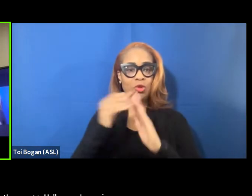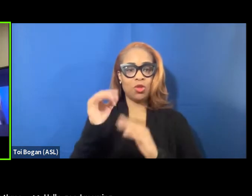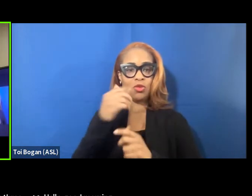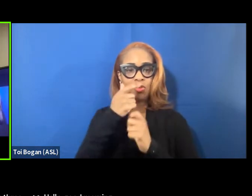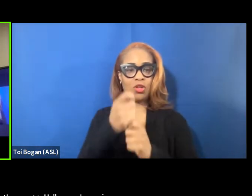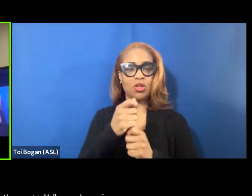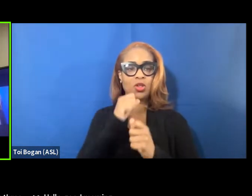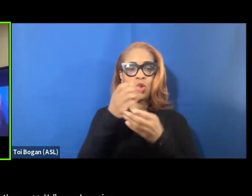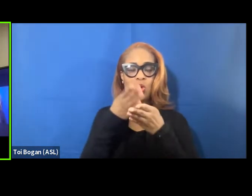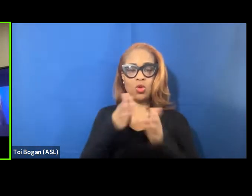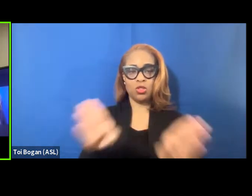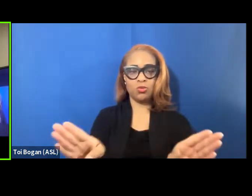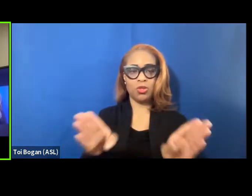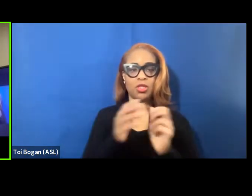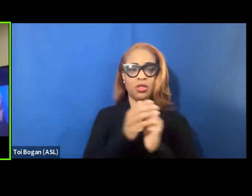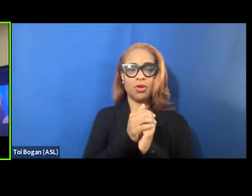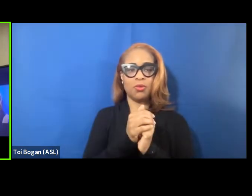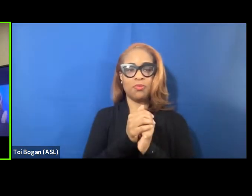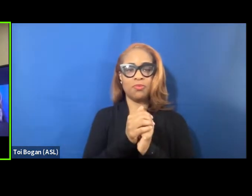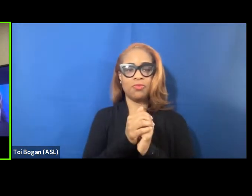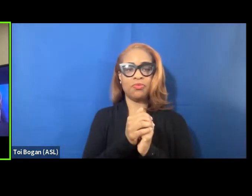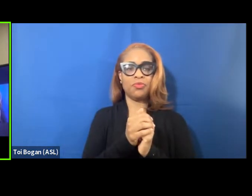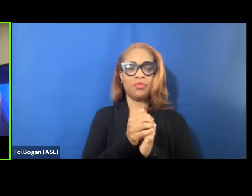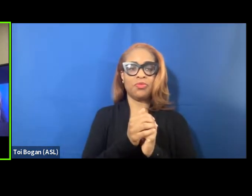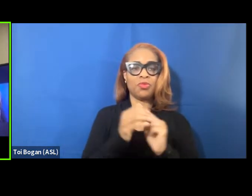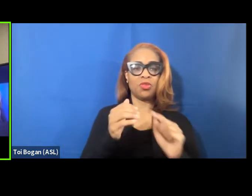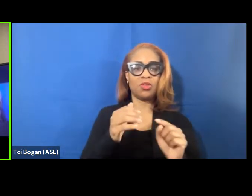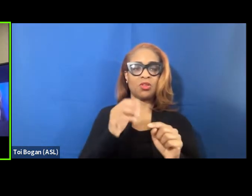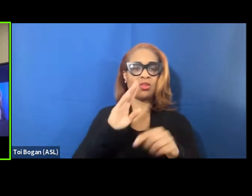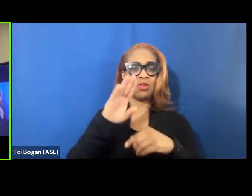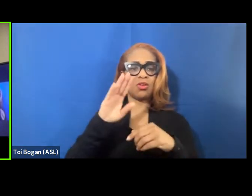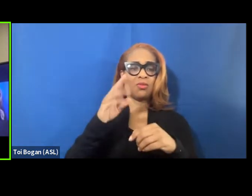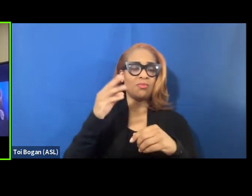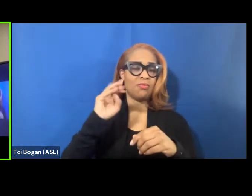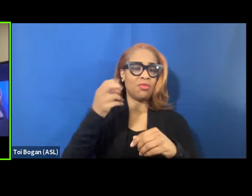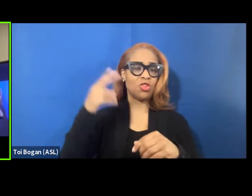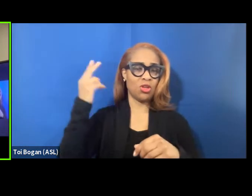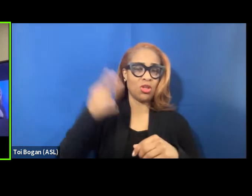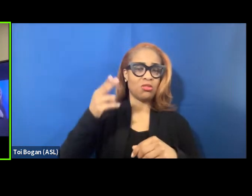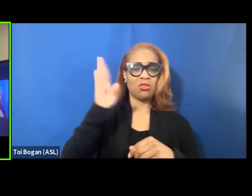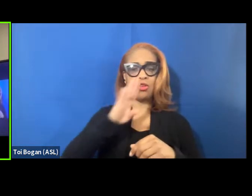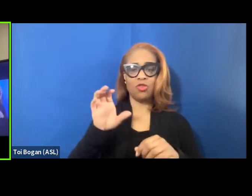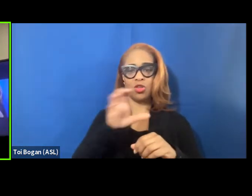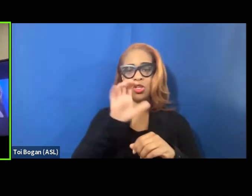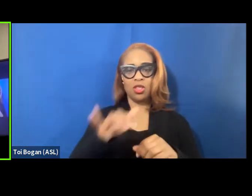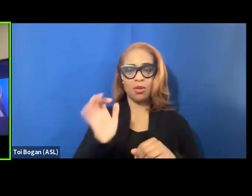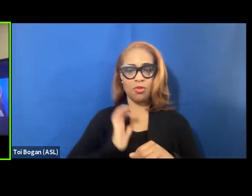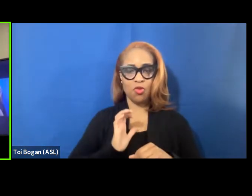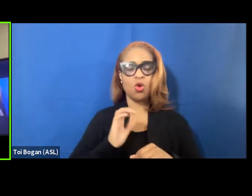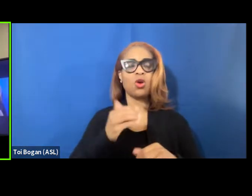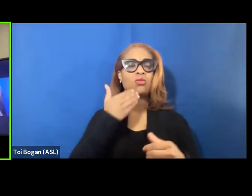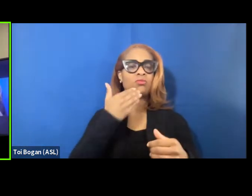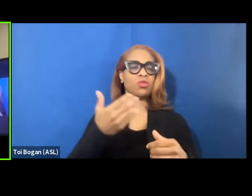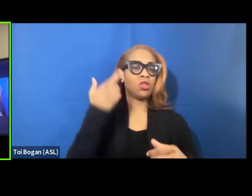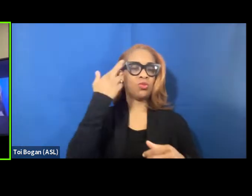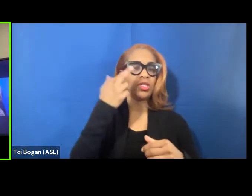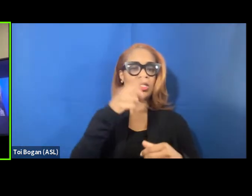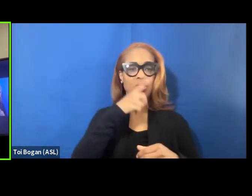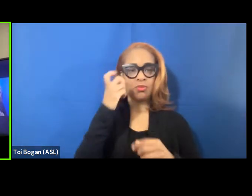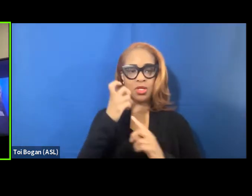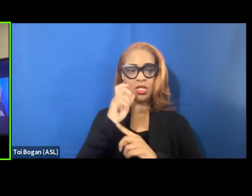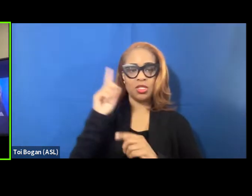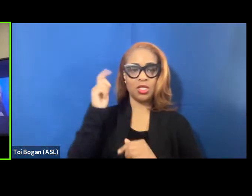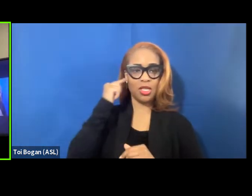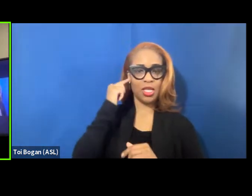not to split them up it's unprecedented in all of michigan's history it's never been done before and that's for a good reason which is because